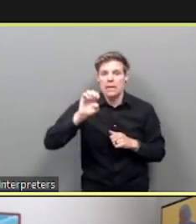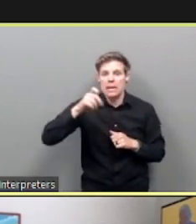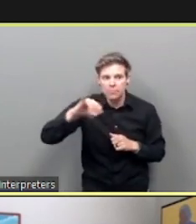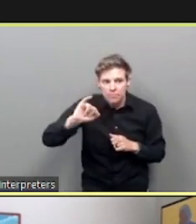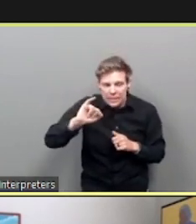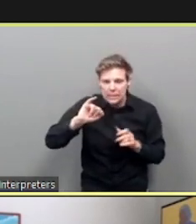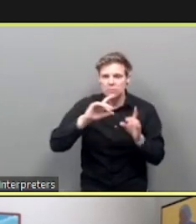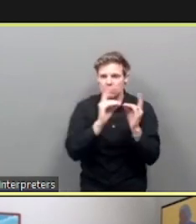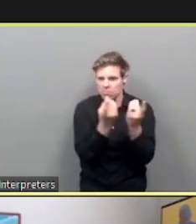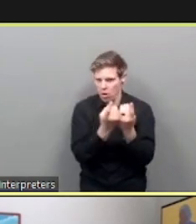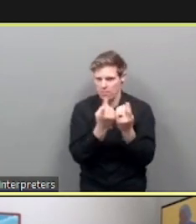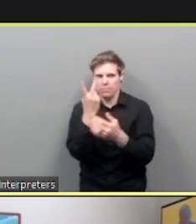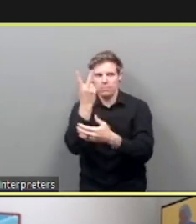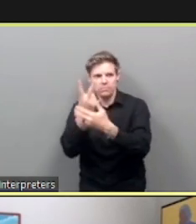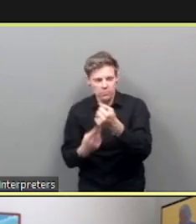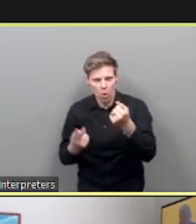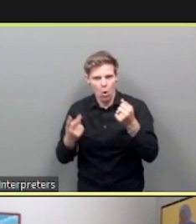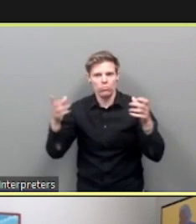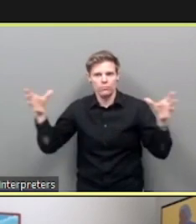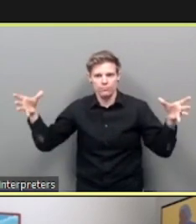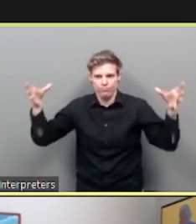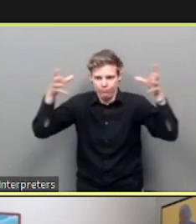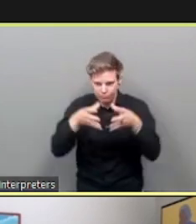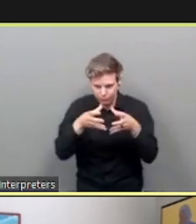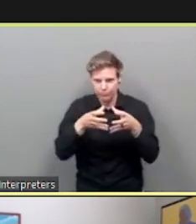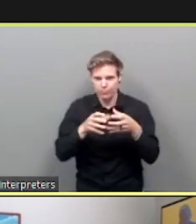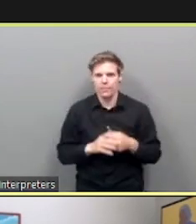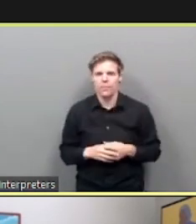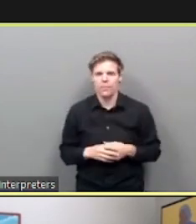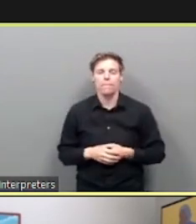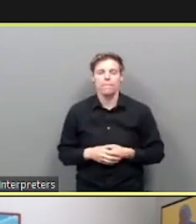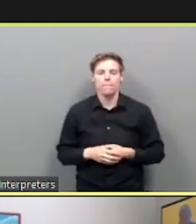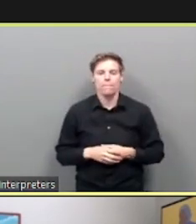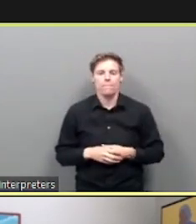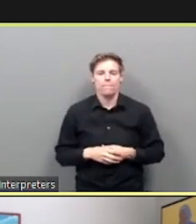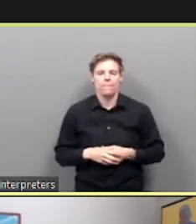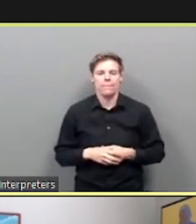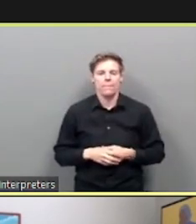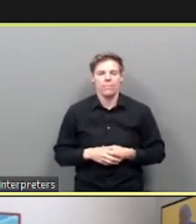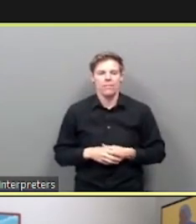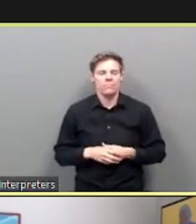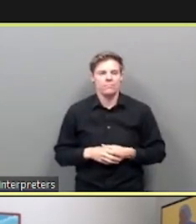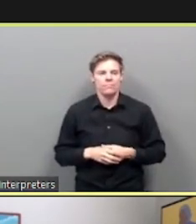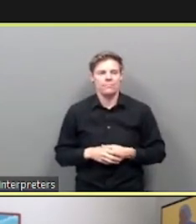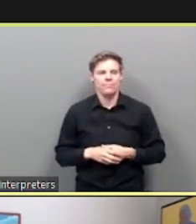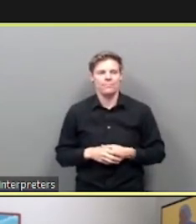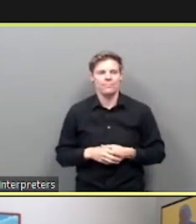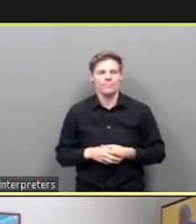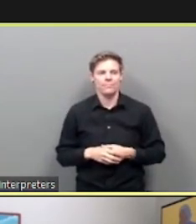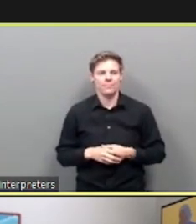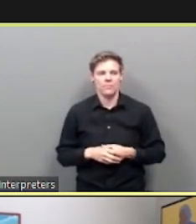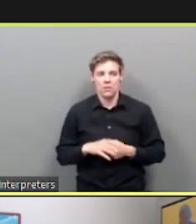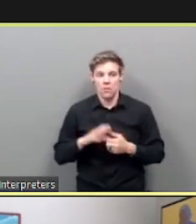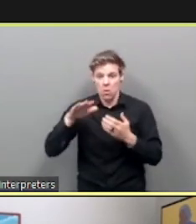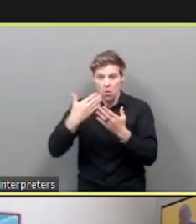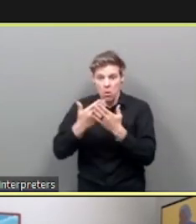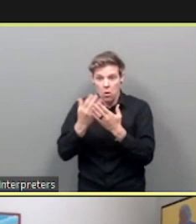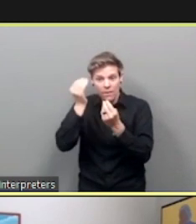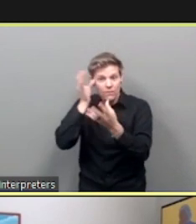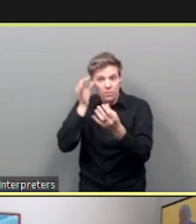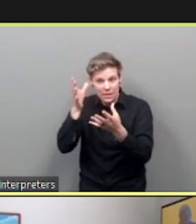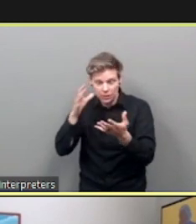right? Division, sorry. And so what we've done with these is that we take the data